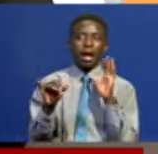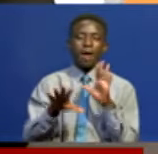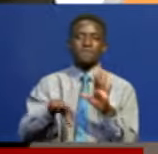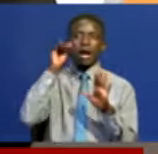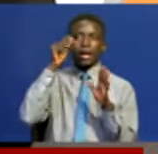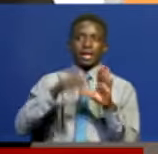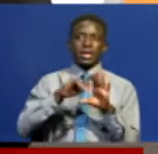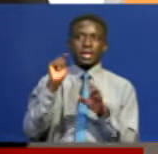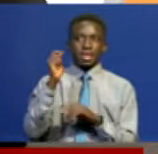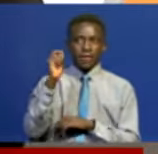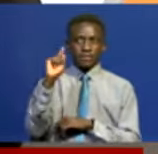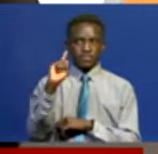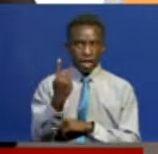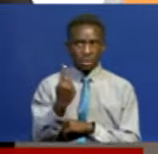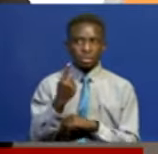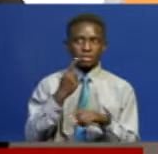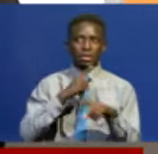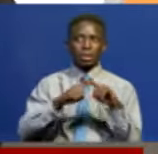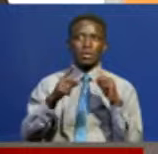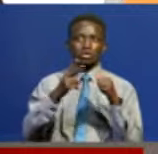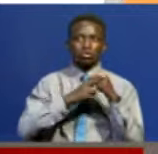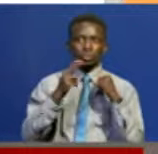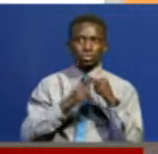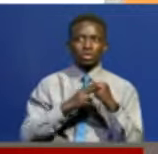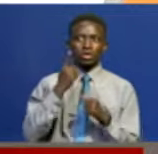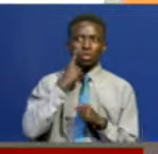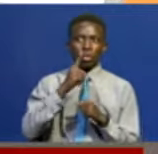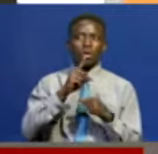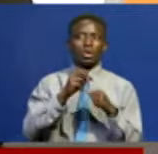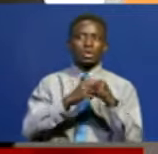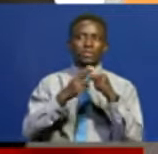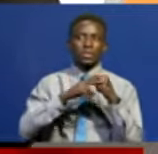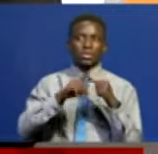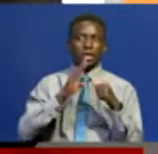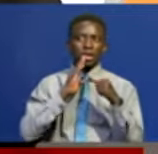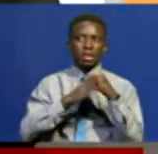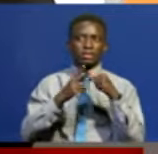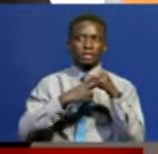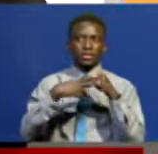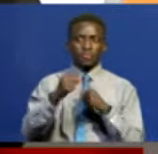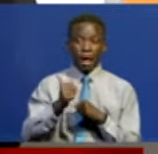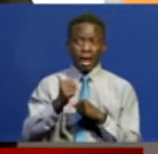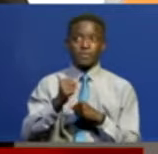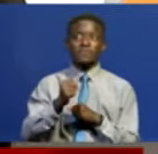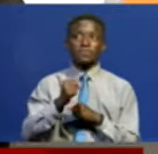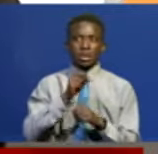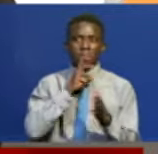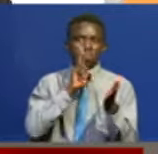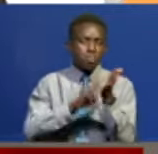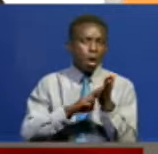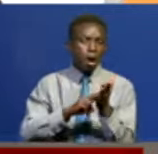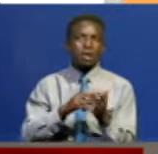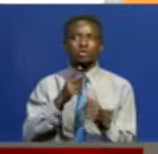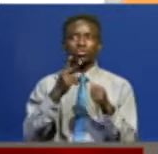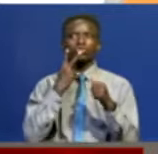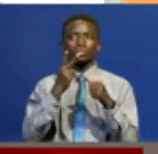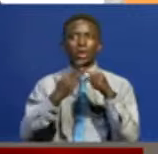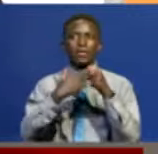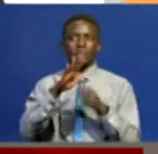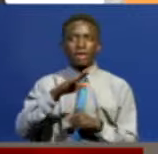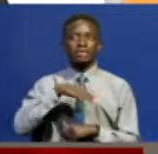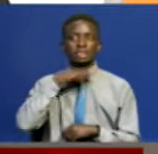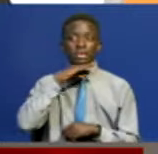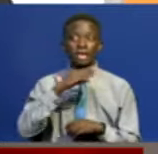17,975 cases were reported, with 285 dead. By December 2020, the death toll stood at